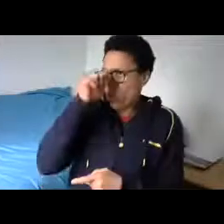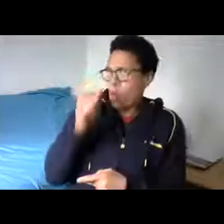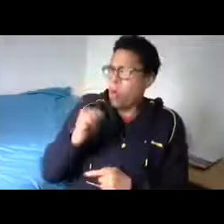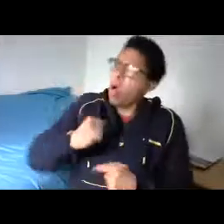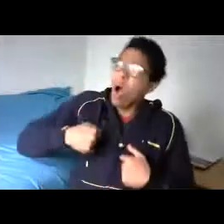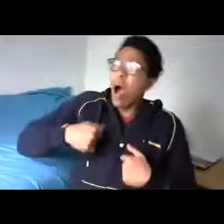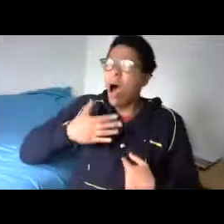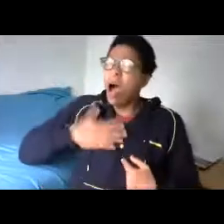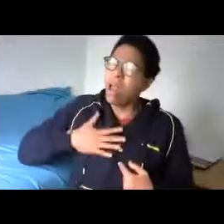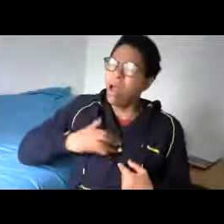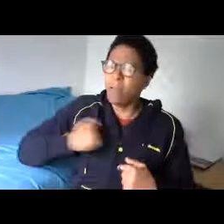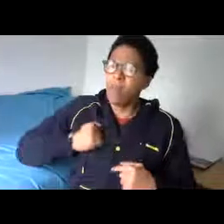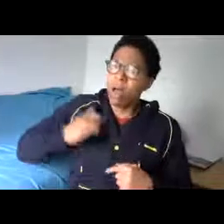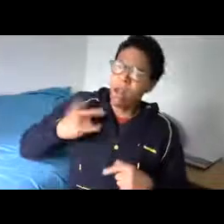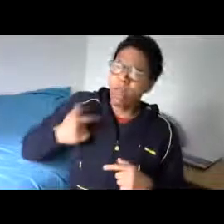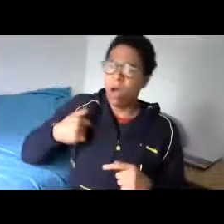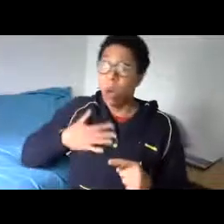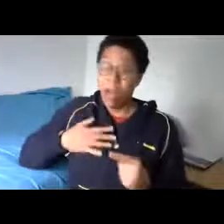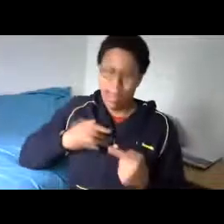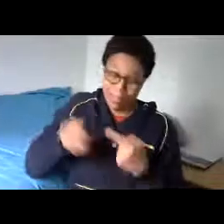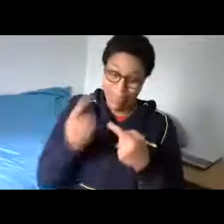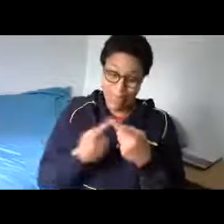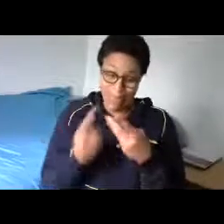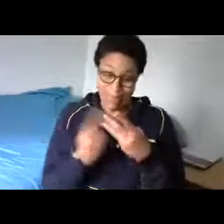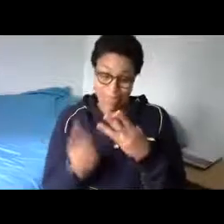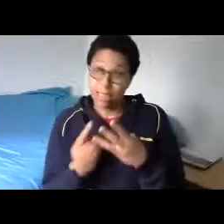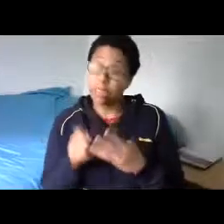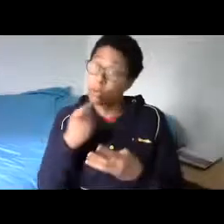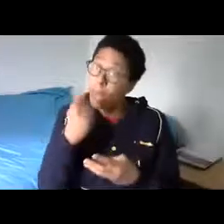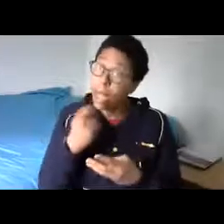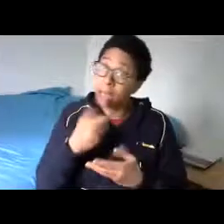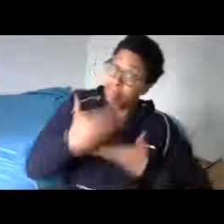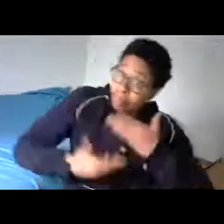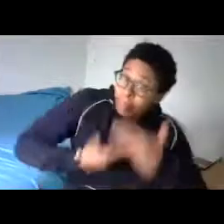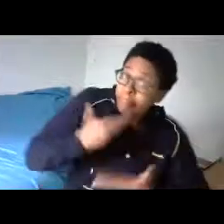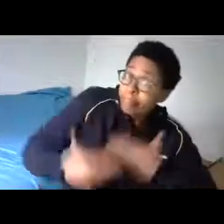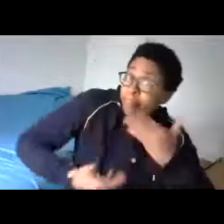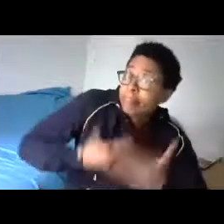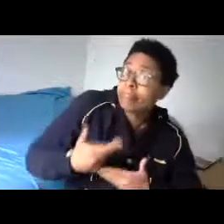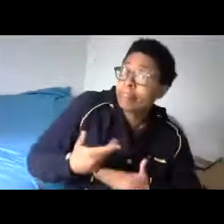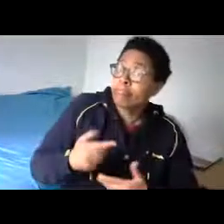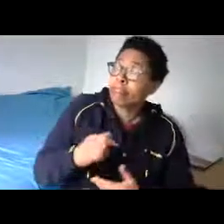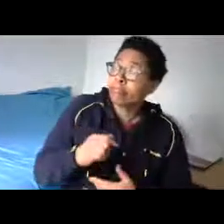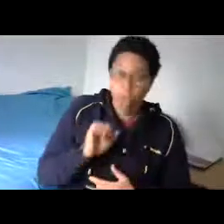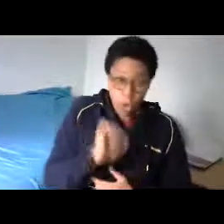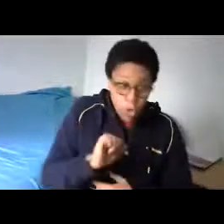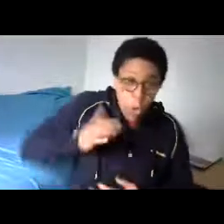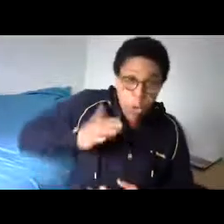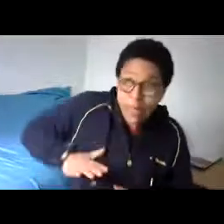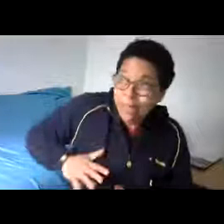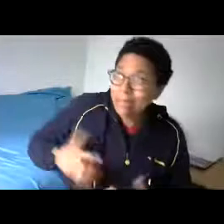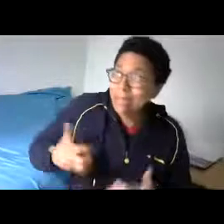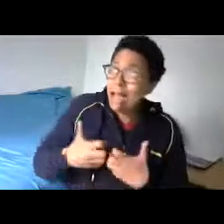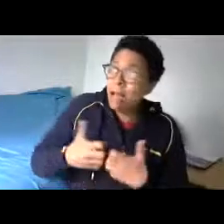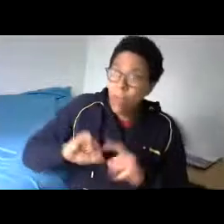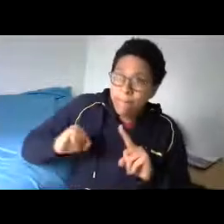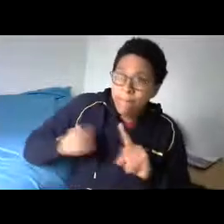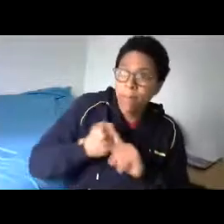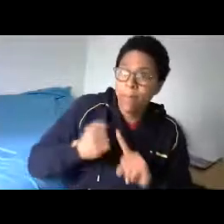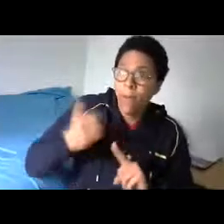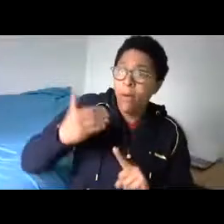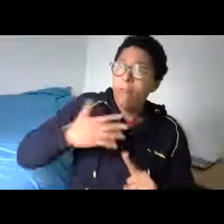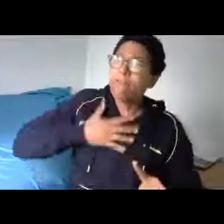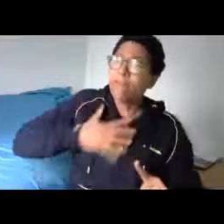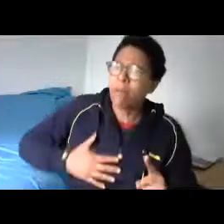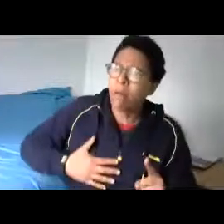what you want to happen in your life, you can describe the impact of those needs on kind of your physical, emotional,